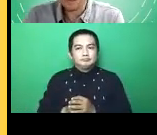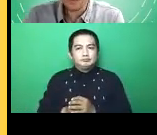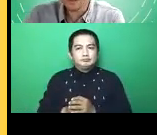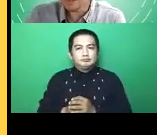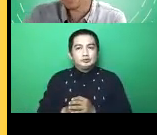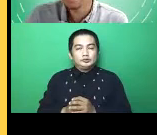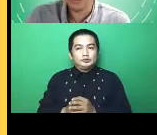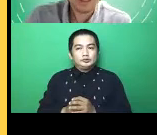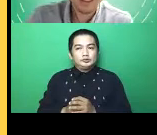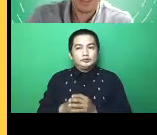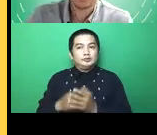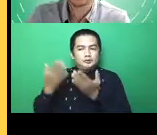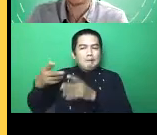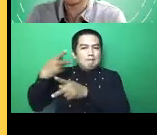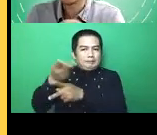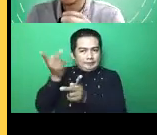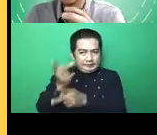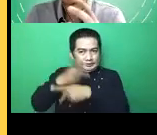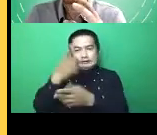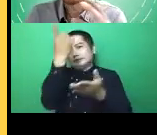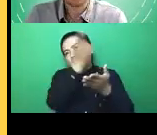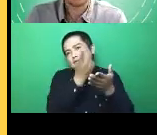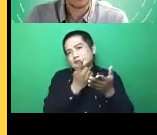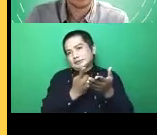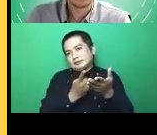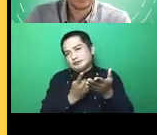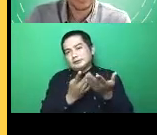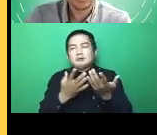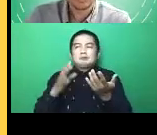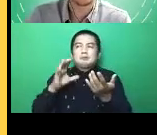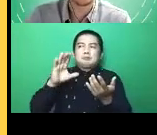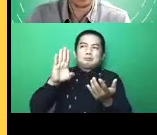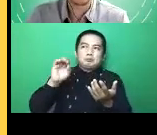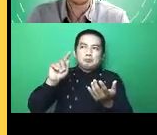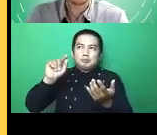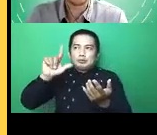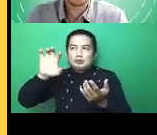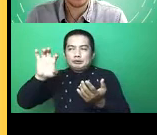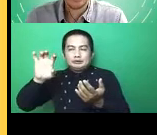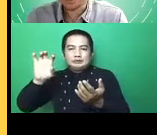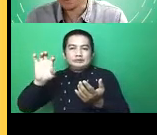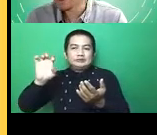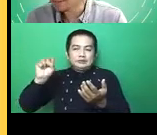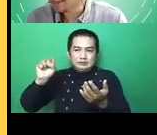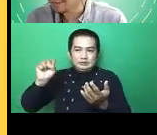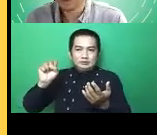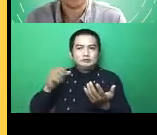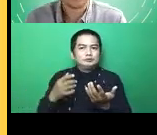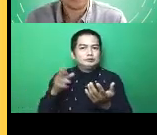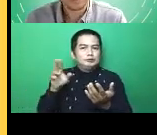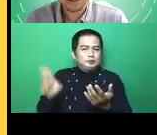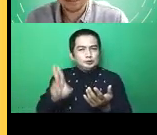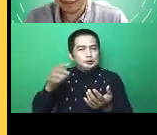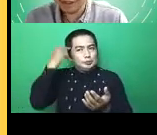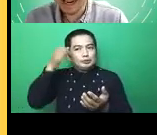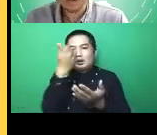They've used these for product design, where you could make bottles that look like real things. They've made this for art,